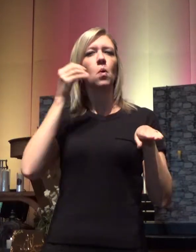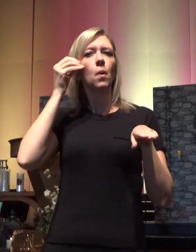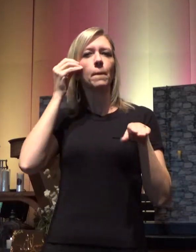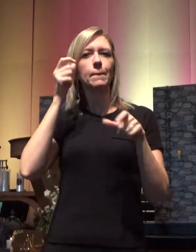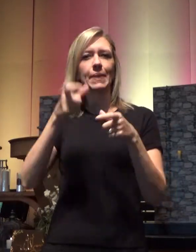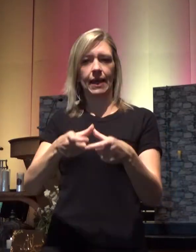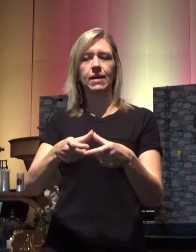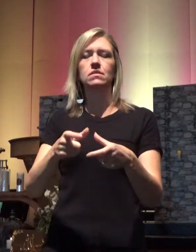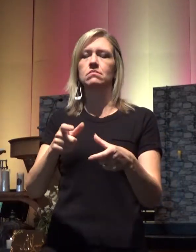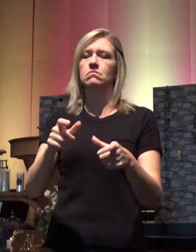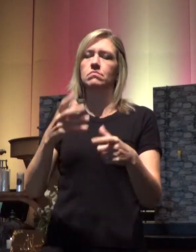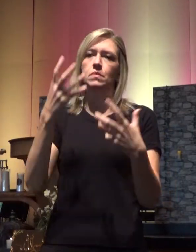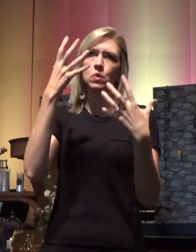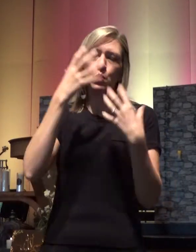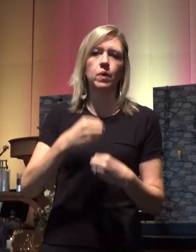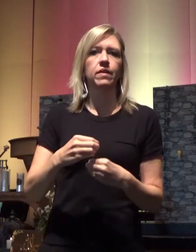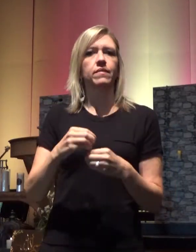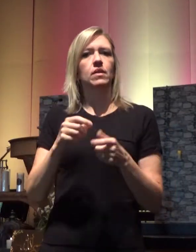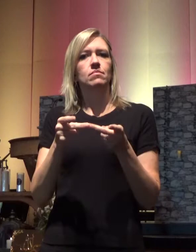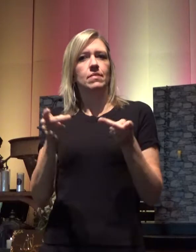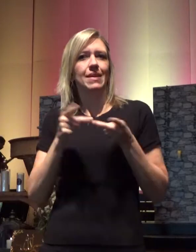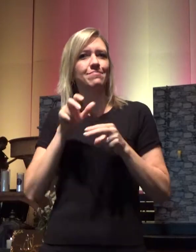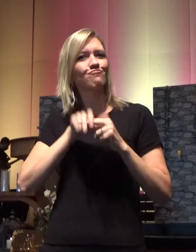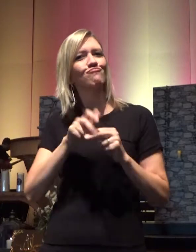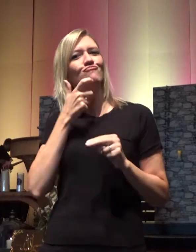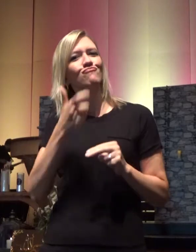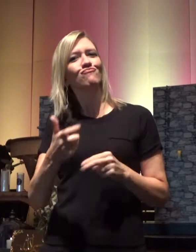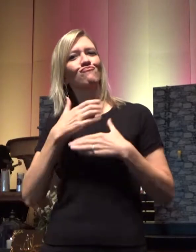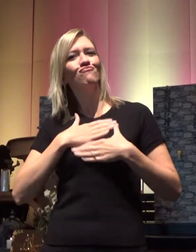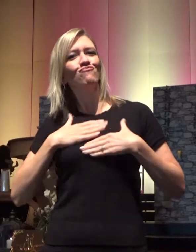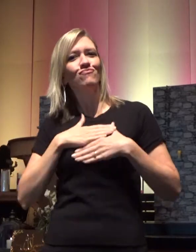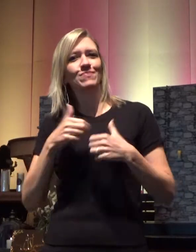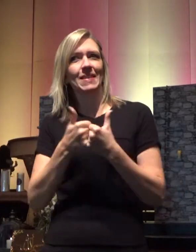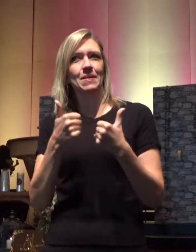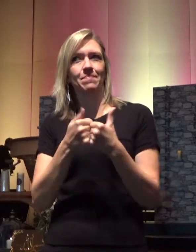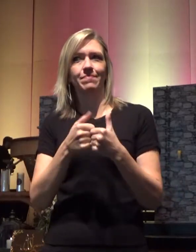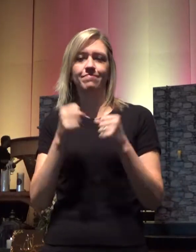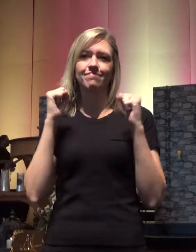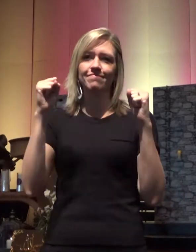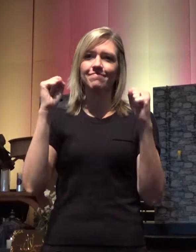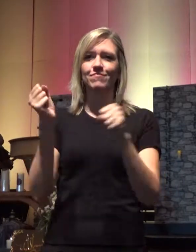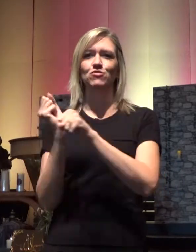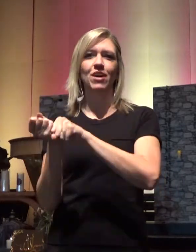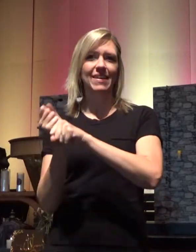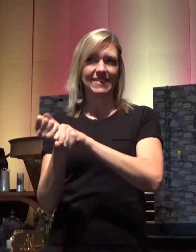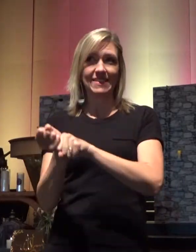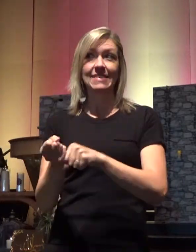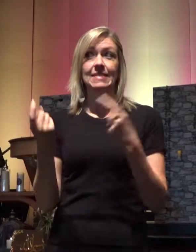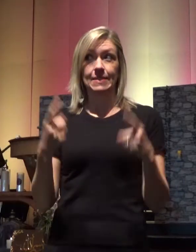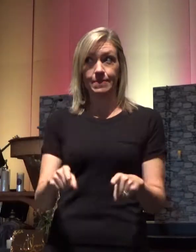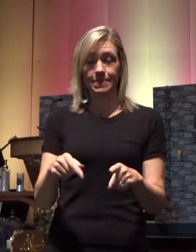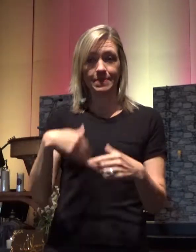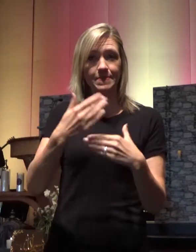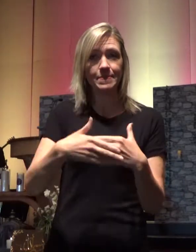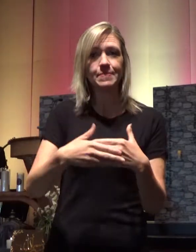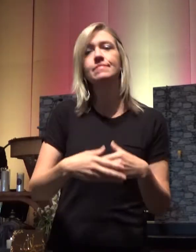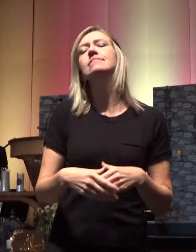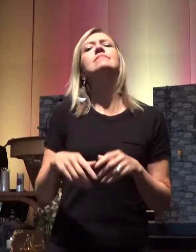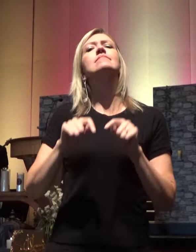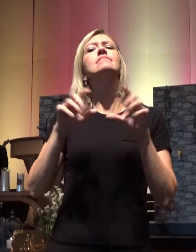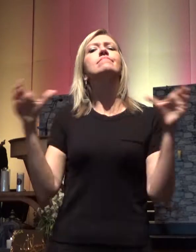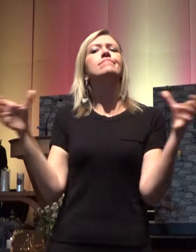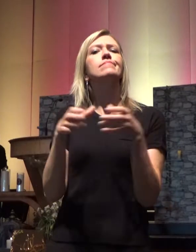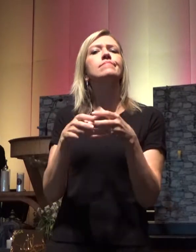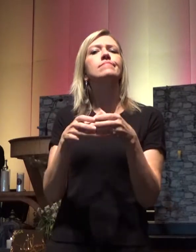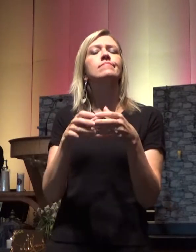Great place to watch the game. So hope you'll join us out there. Go Rockies. Here's what's coming up. We're teaming up with the